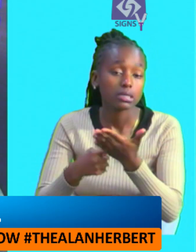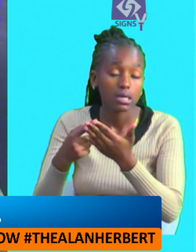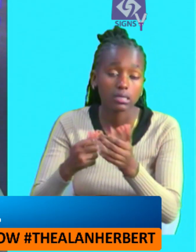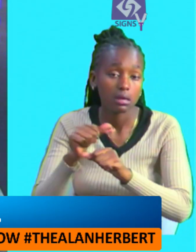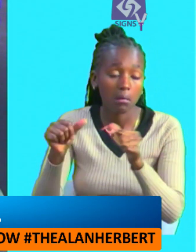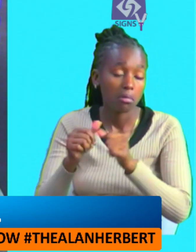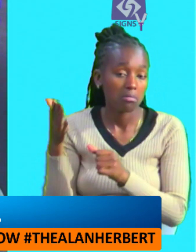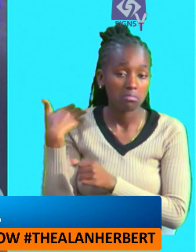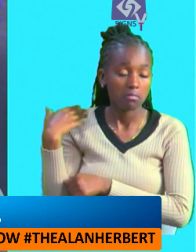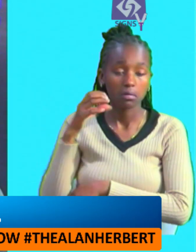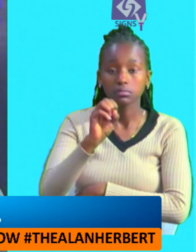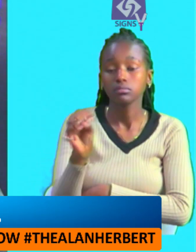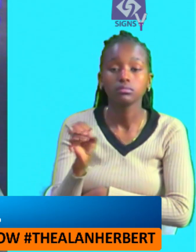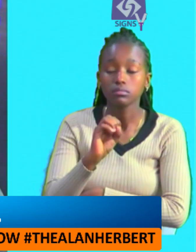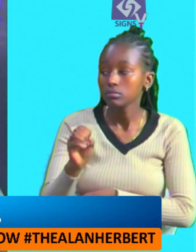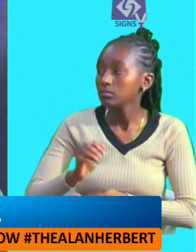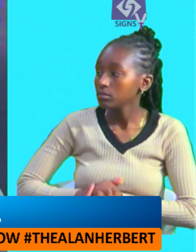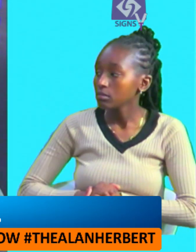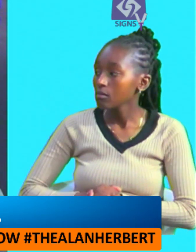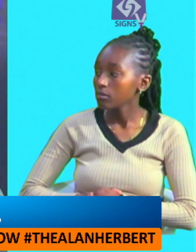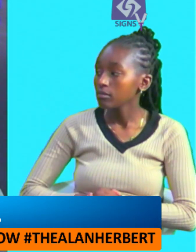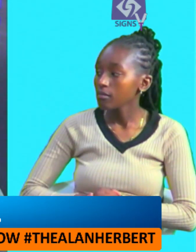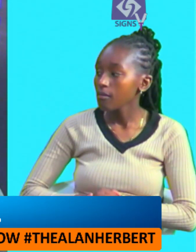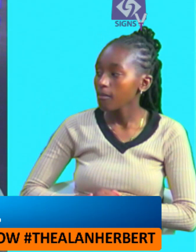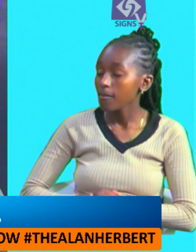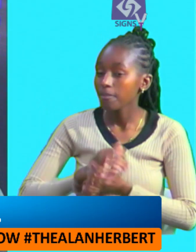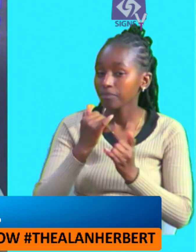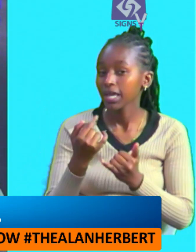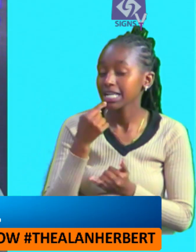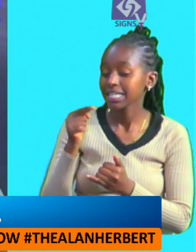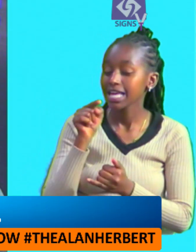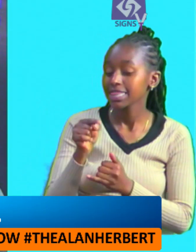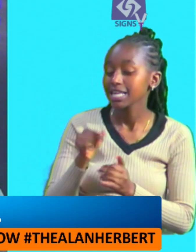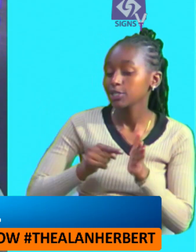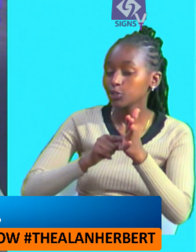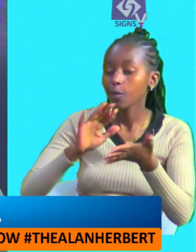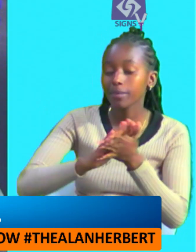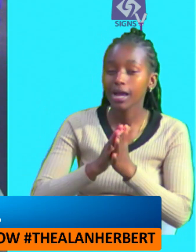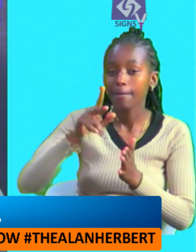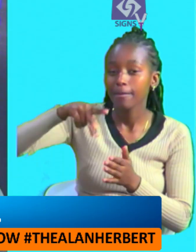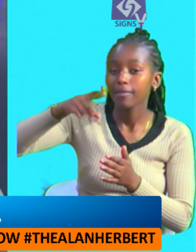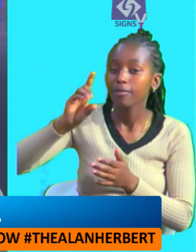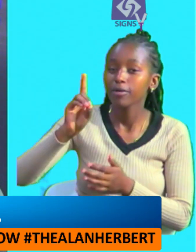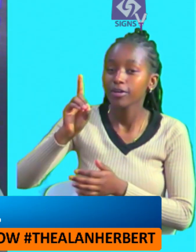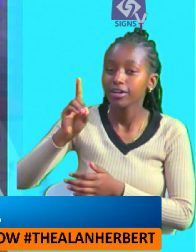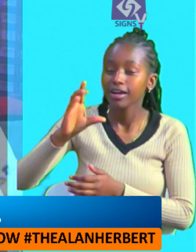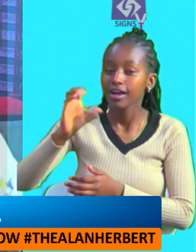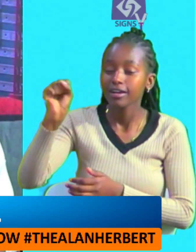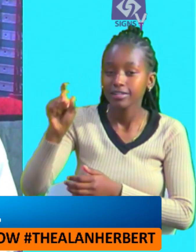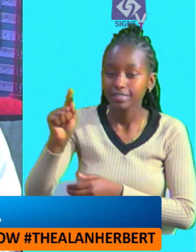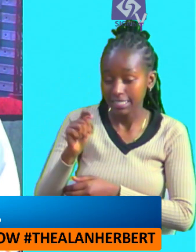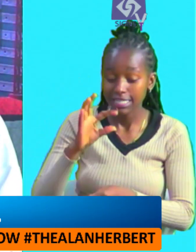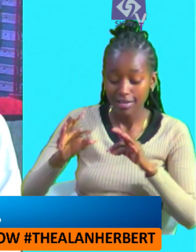kind of content that now I watch to break away from what I am usually used to, pushing, do this, do